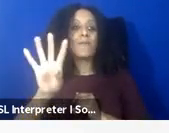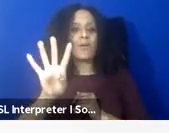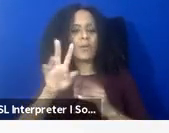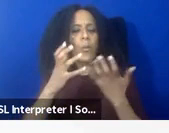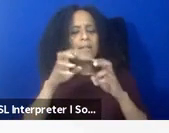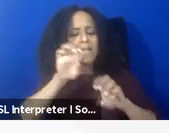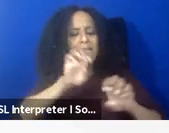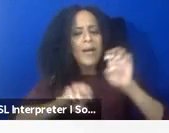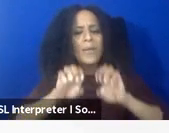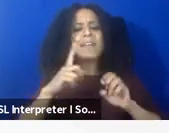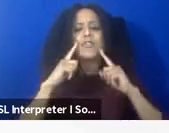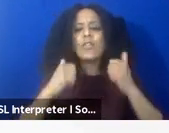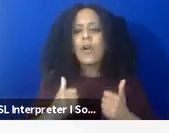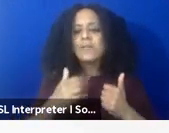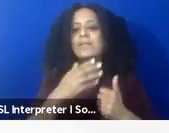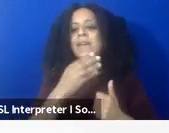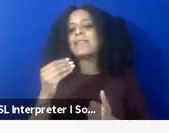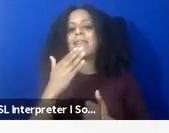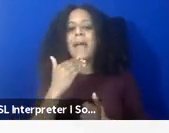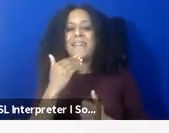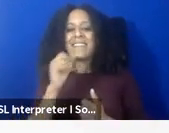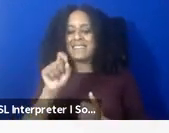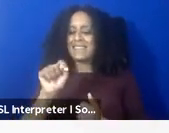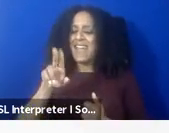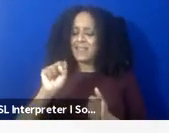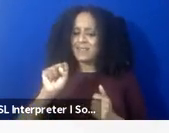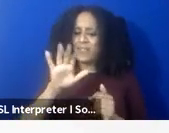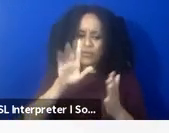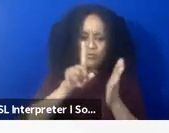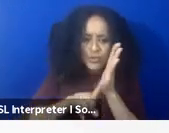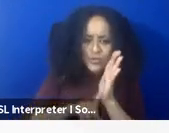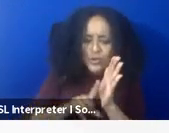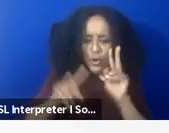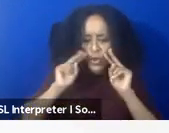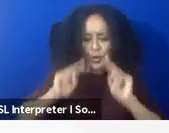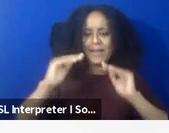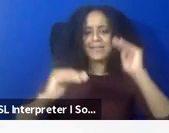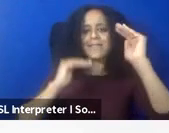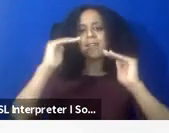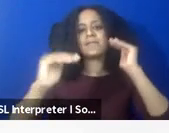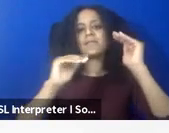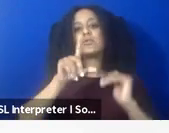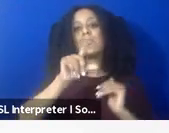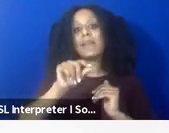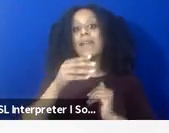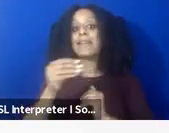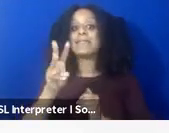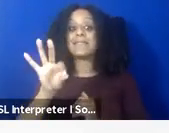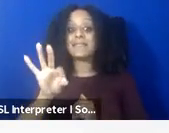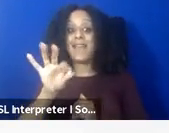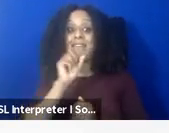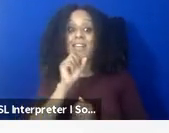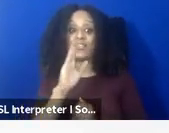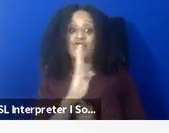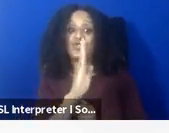loss and diabetes status. Their study looked at adults between the ages of 20 and 69, and they found